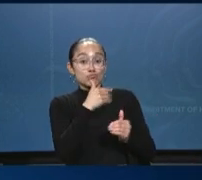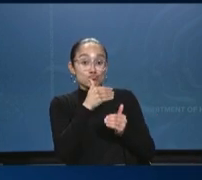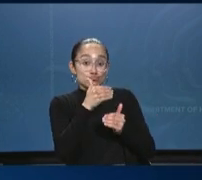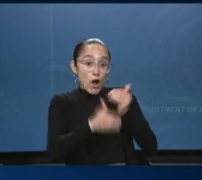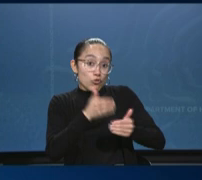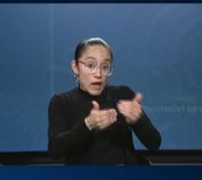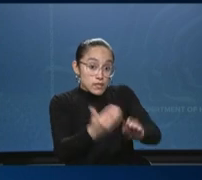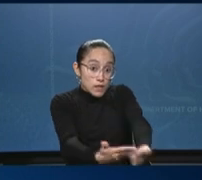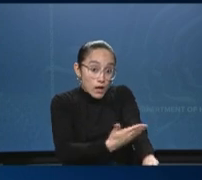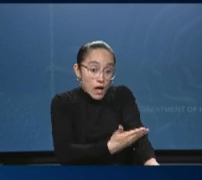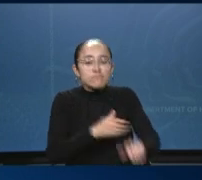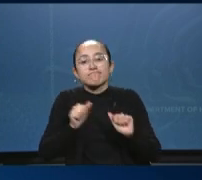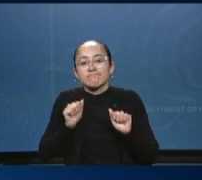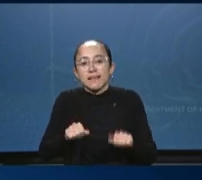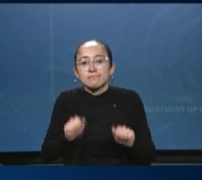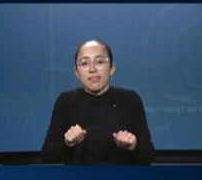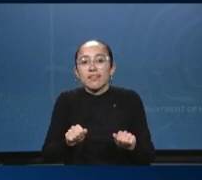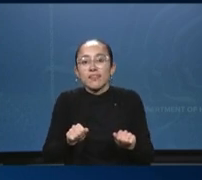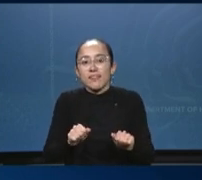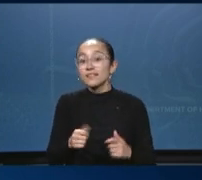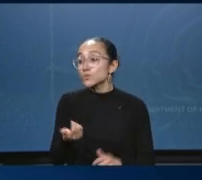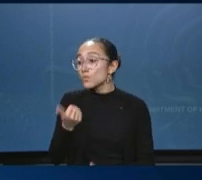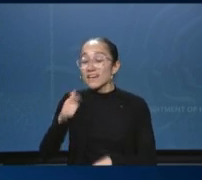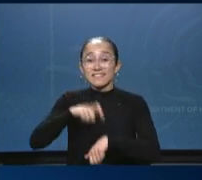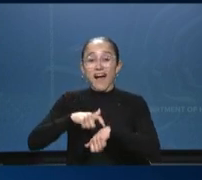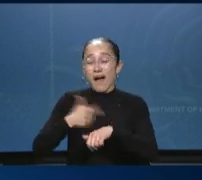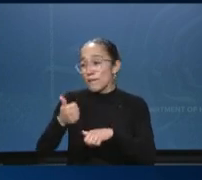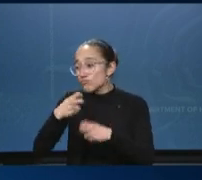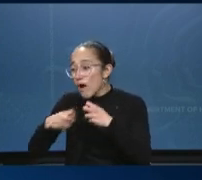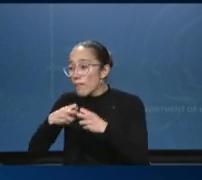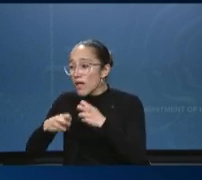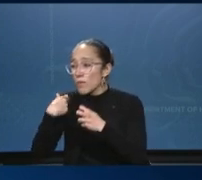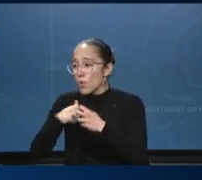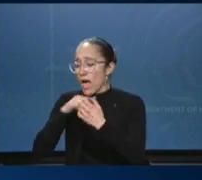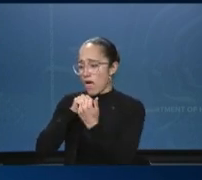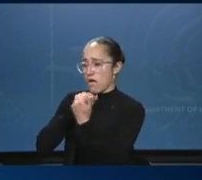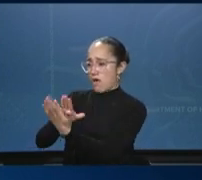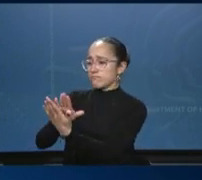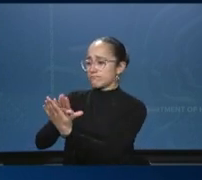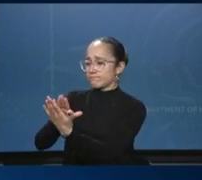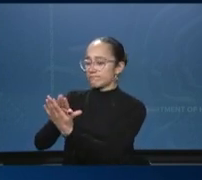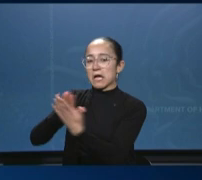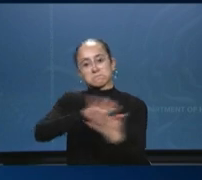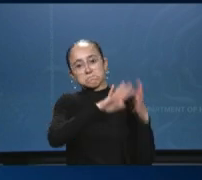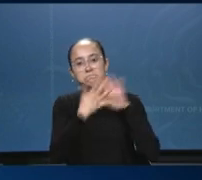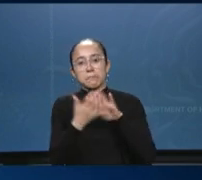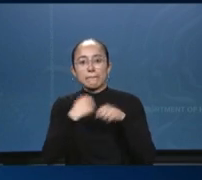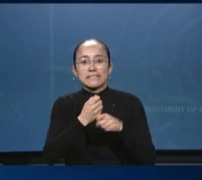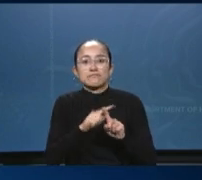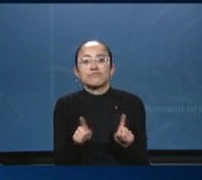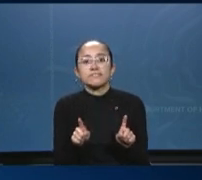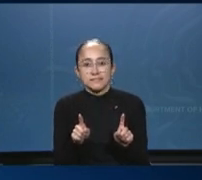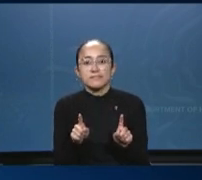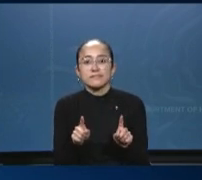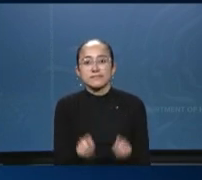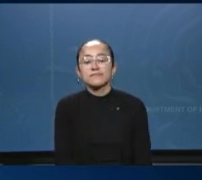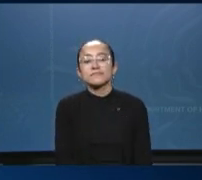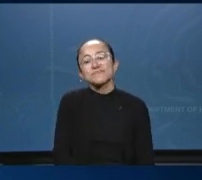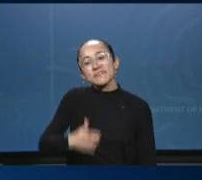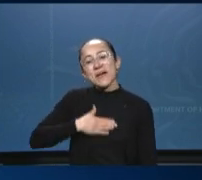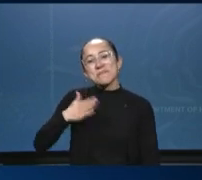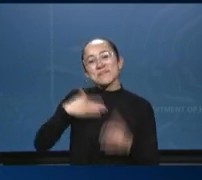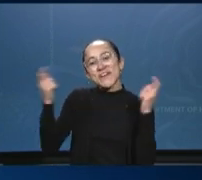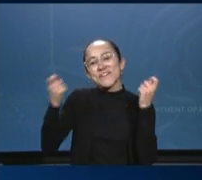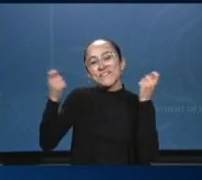big issues, these seemingly insurmountable problems, and we can actually make a difference. Happy